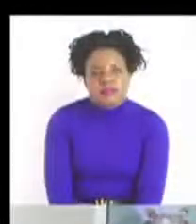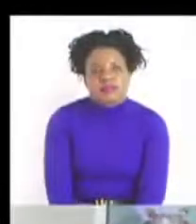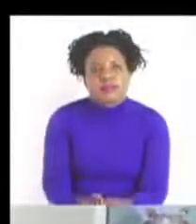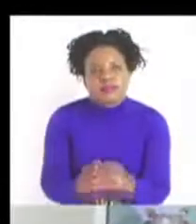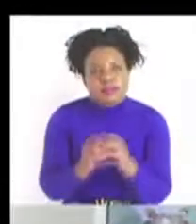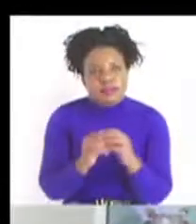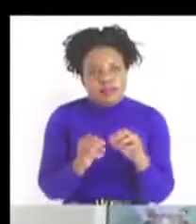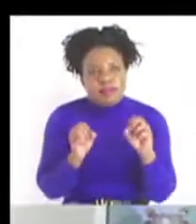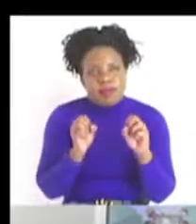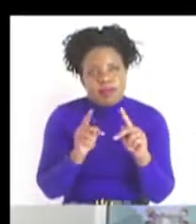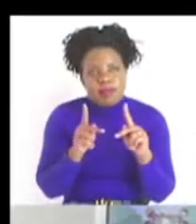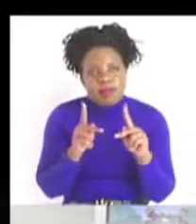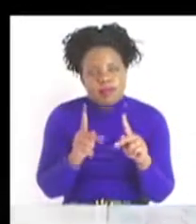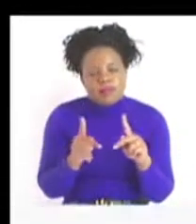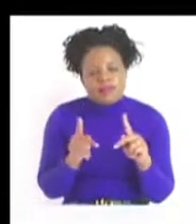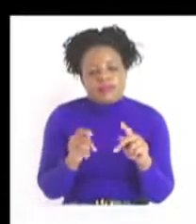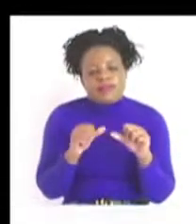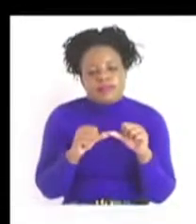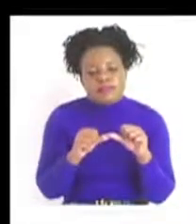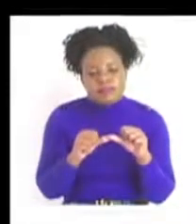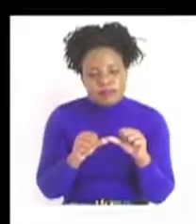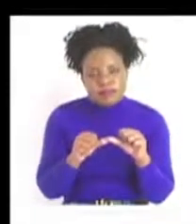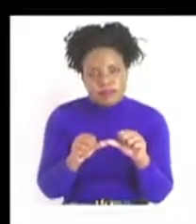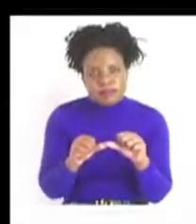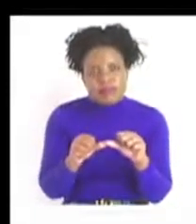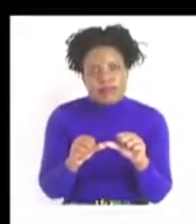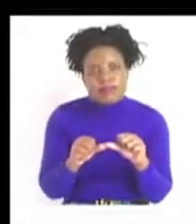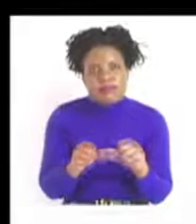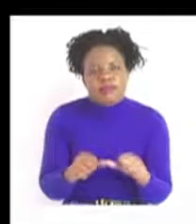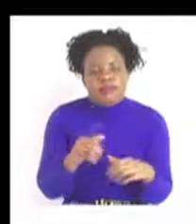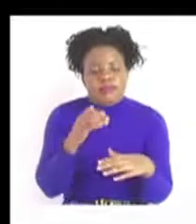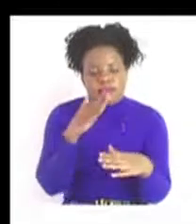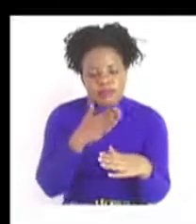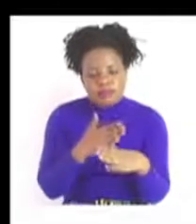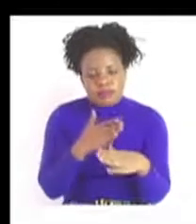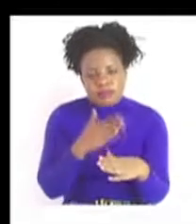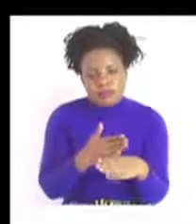We are still on page 4, and we are starting with the activities.